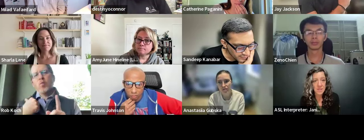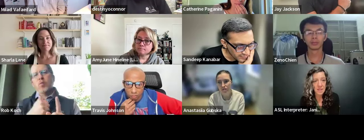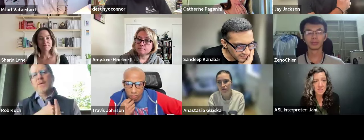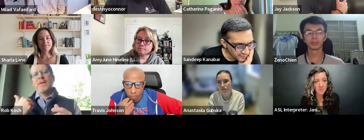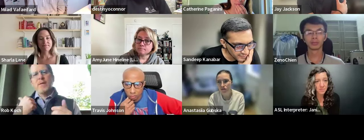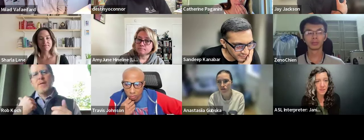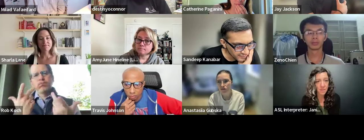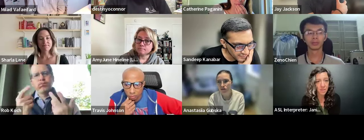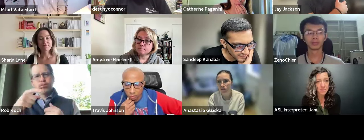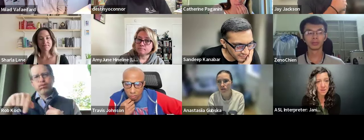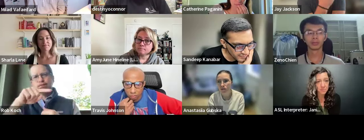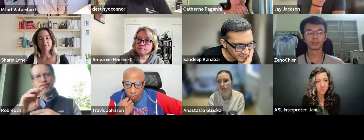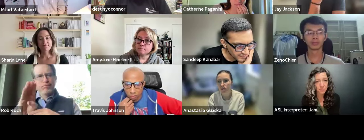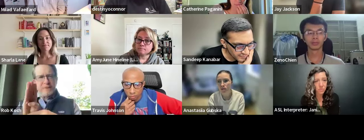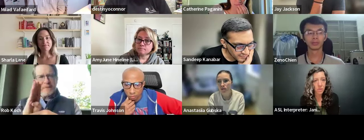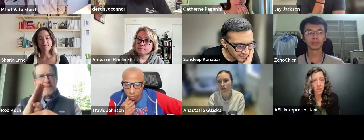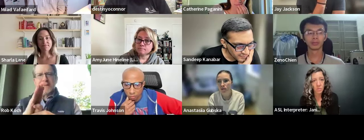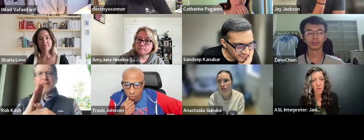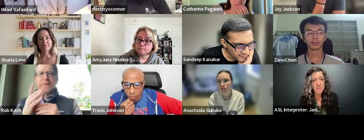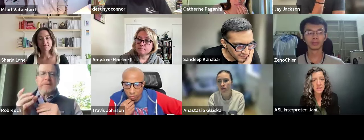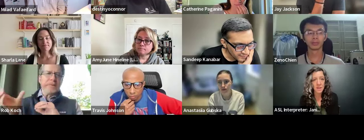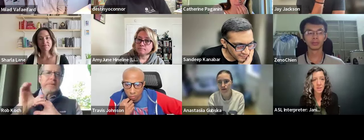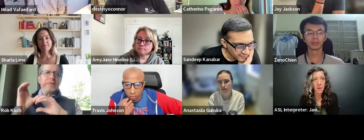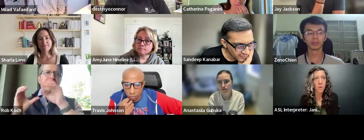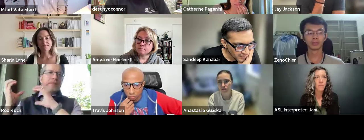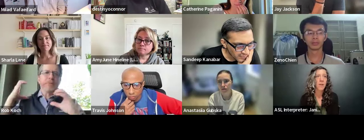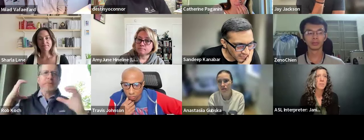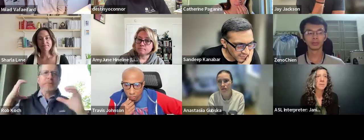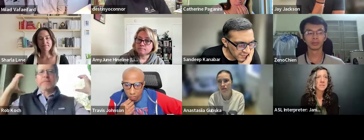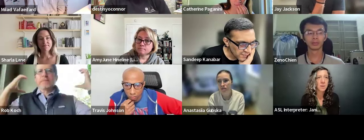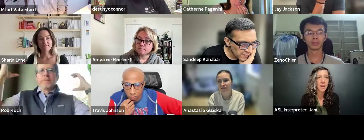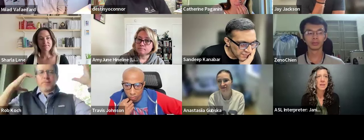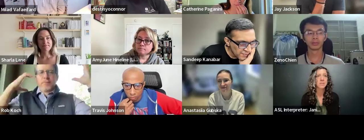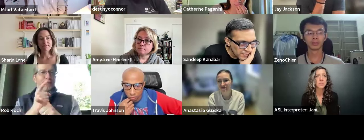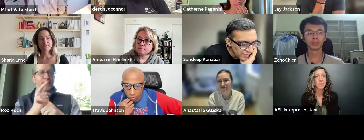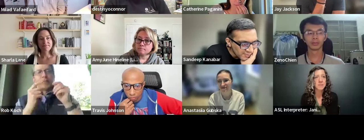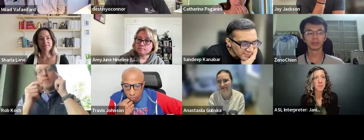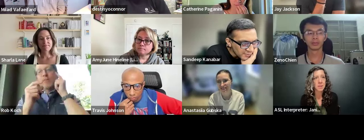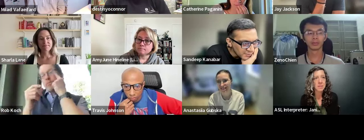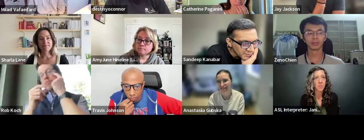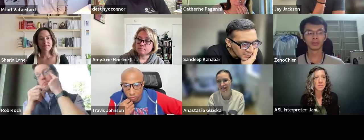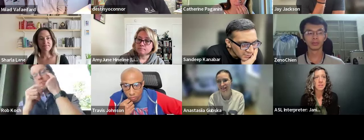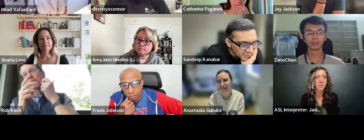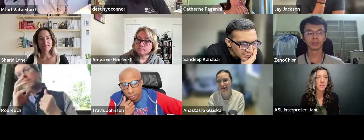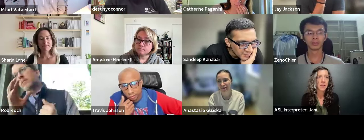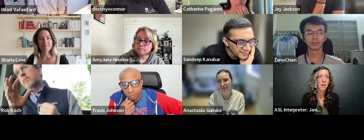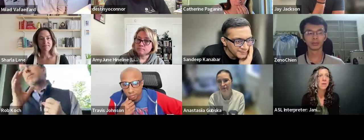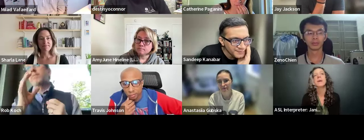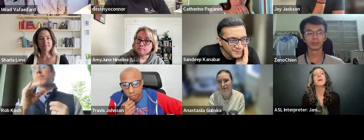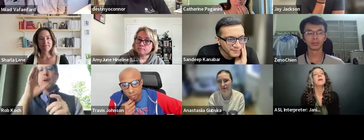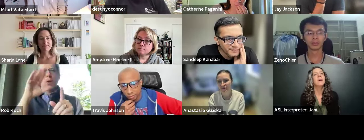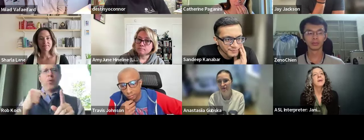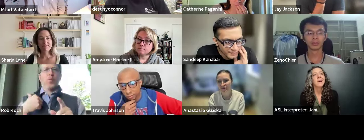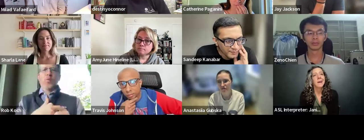Anastasia gives a hands up, a thumbs up. Rob says, I know that we're all very busy. We got lots of responsibilities that we're dealing with right